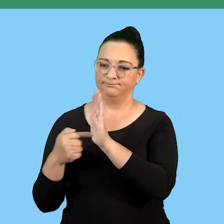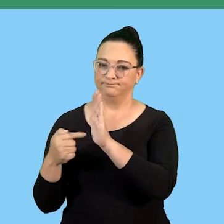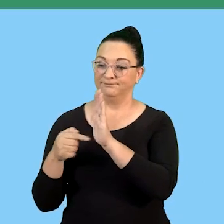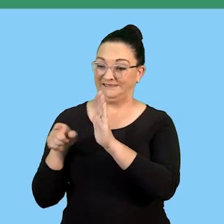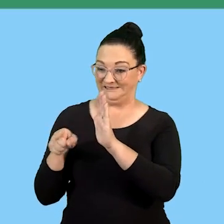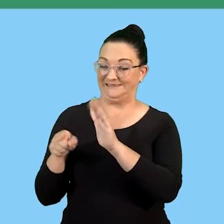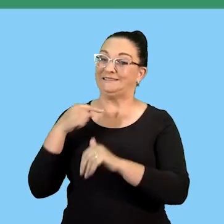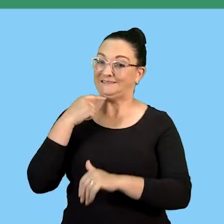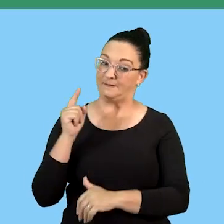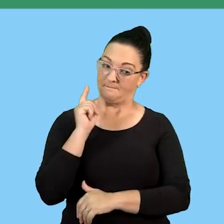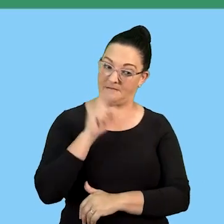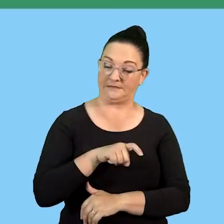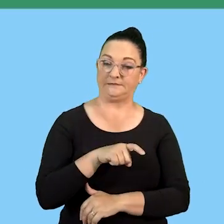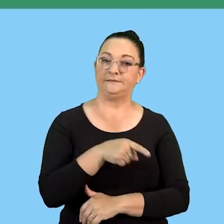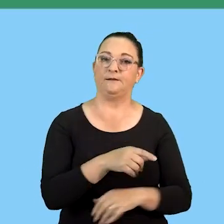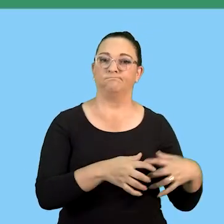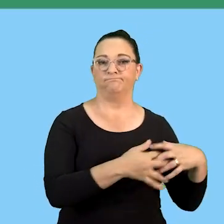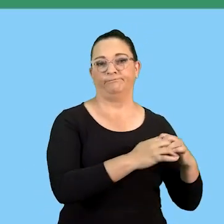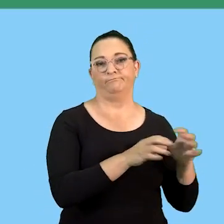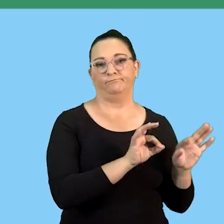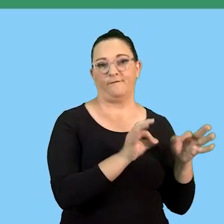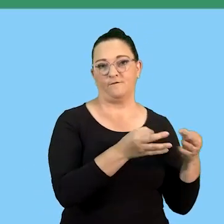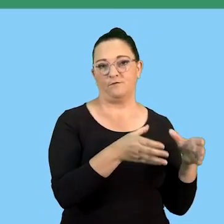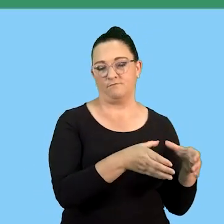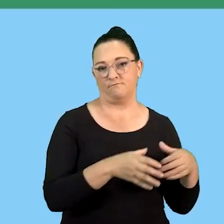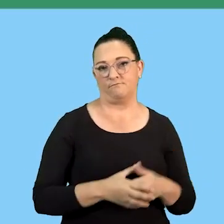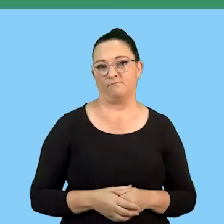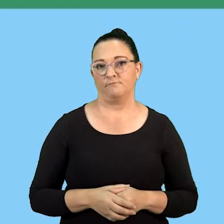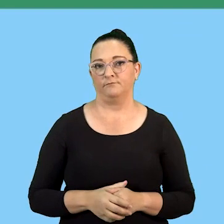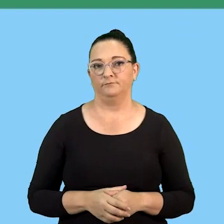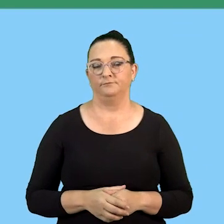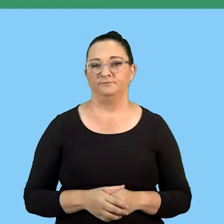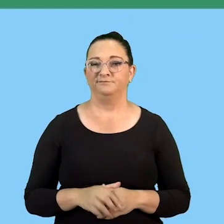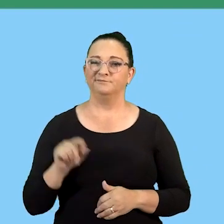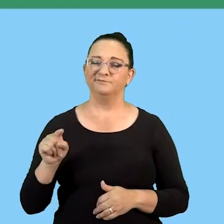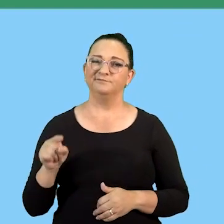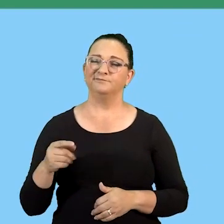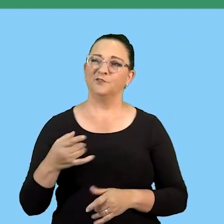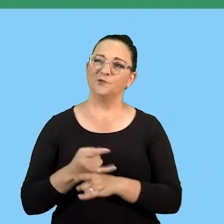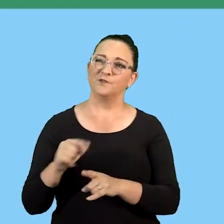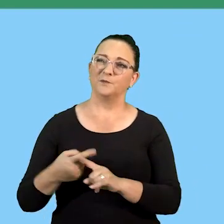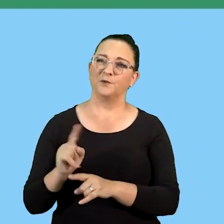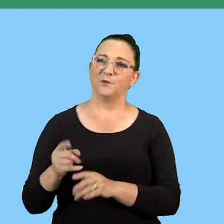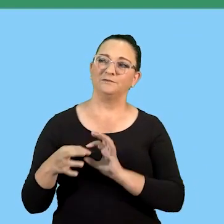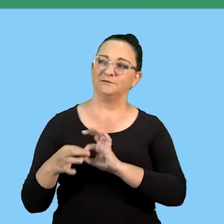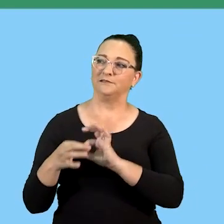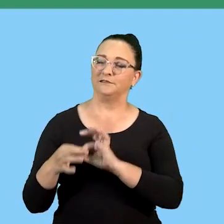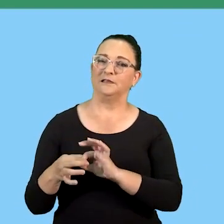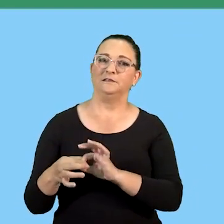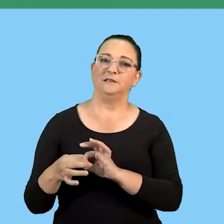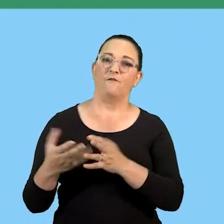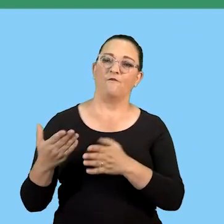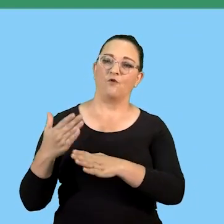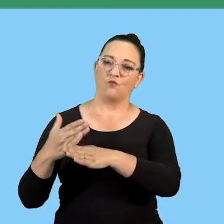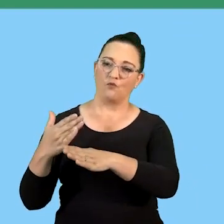legislation which basically, this legislation speaks about a relationship between who? Between